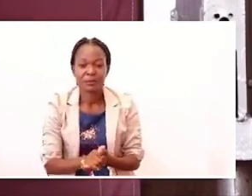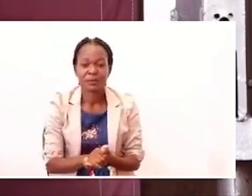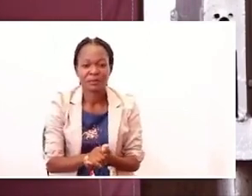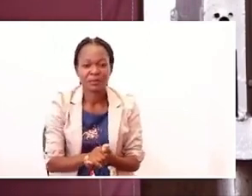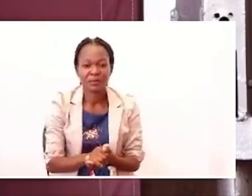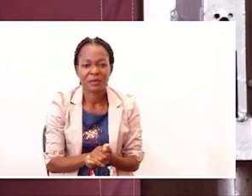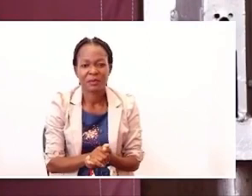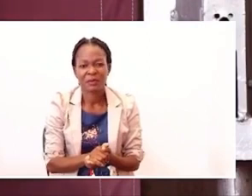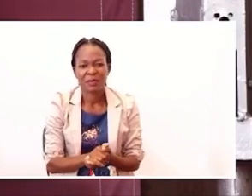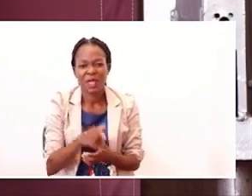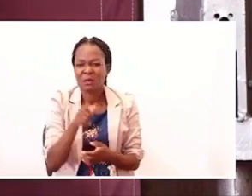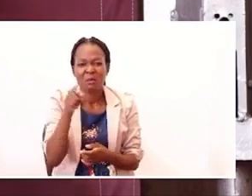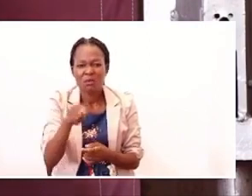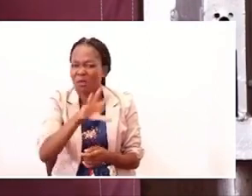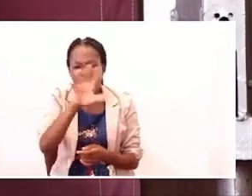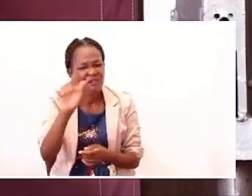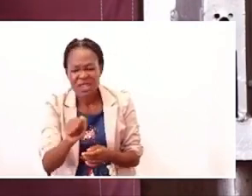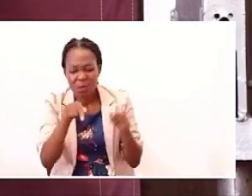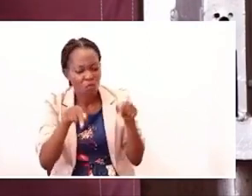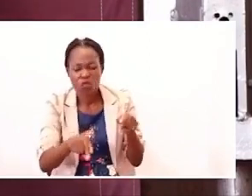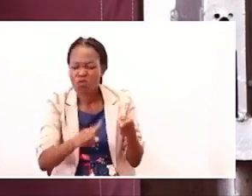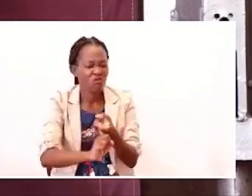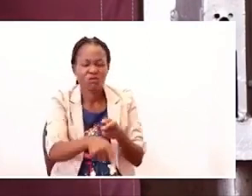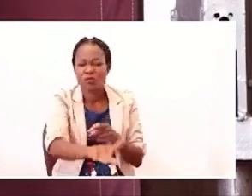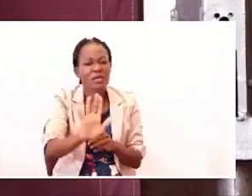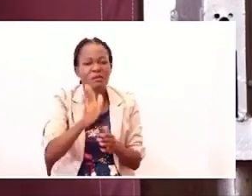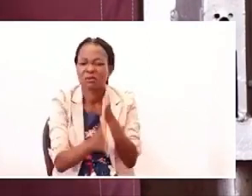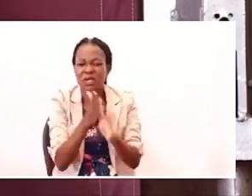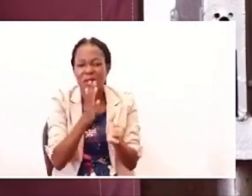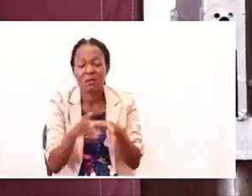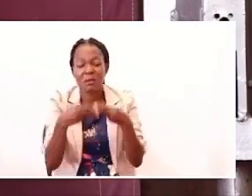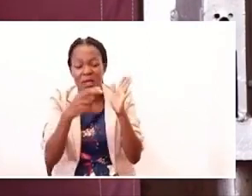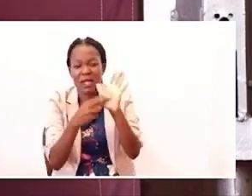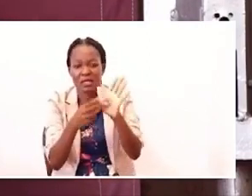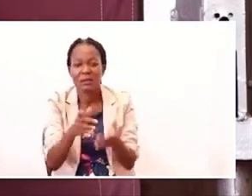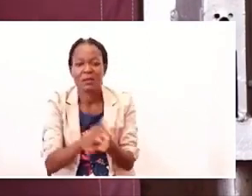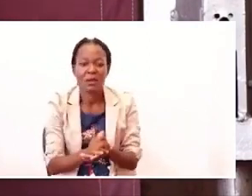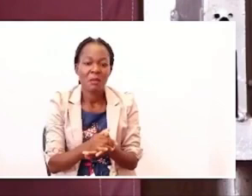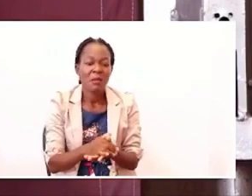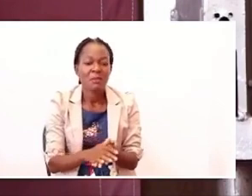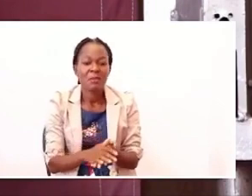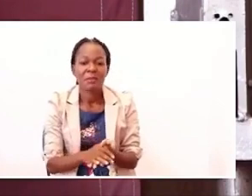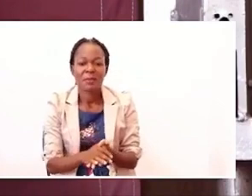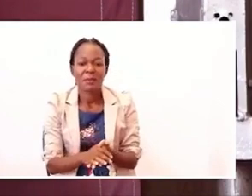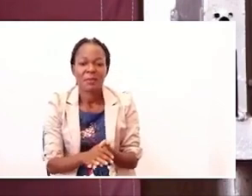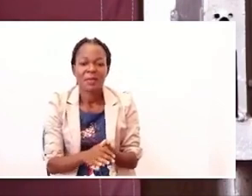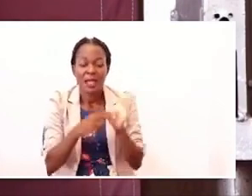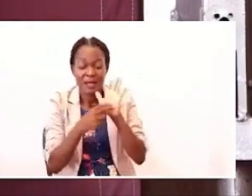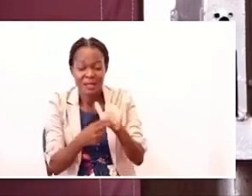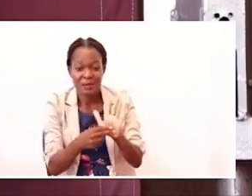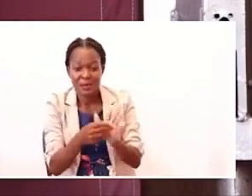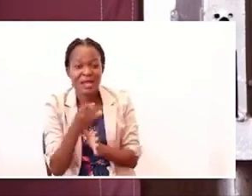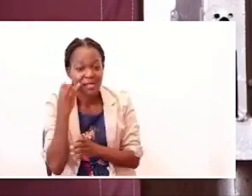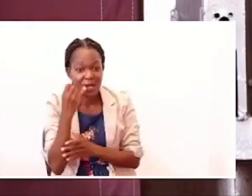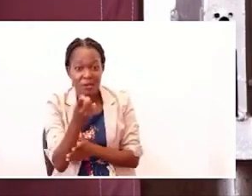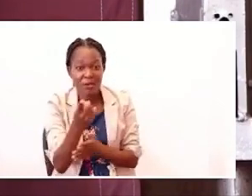do not necessarily exist in African countries. I'll give you an example. In order for you to have a